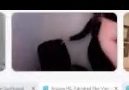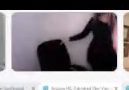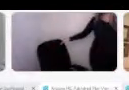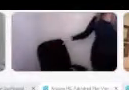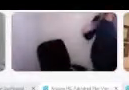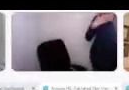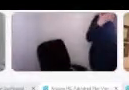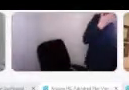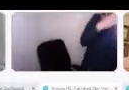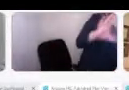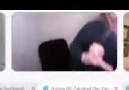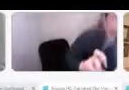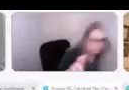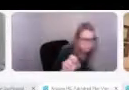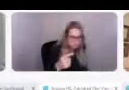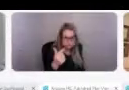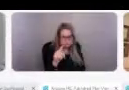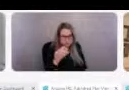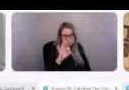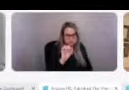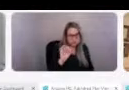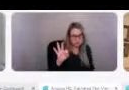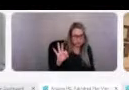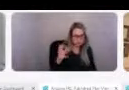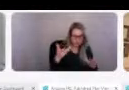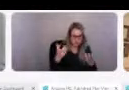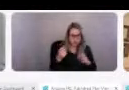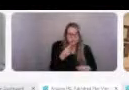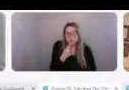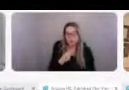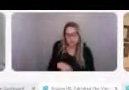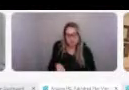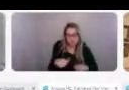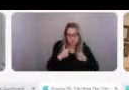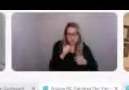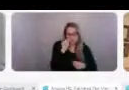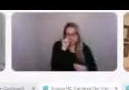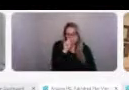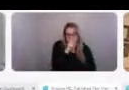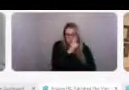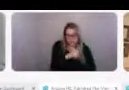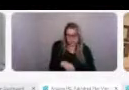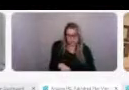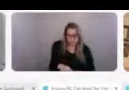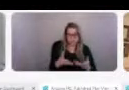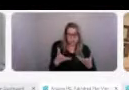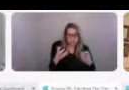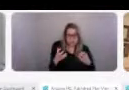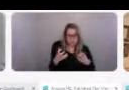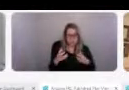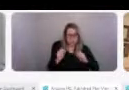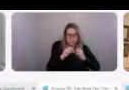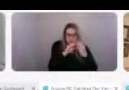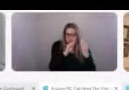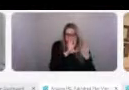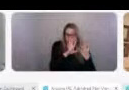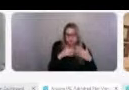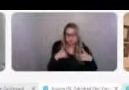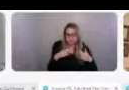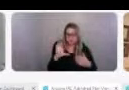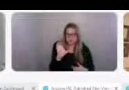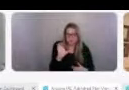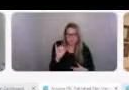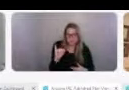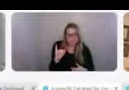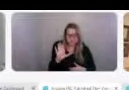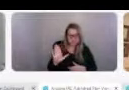thank you and this is craig stefan um i just wanted to say i live in scottsdale and i wanted to address my communities of